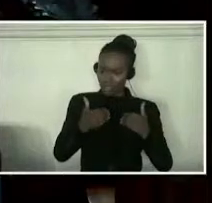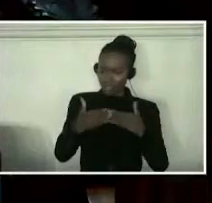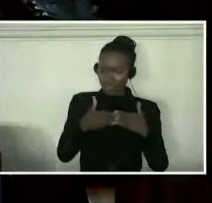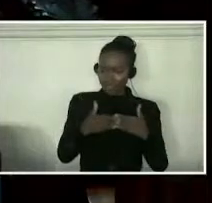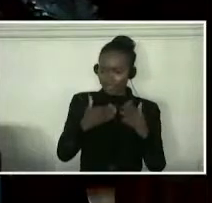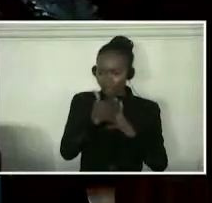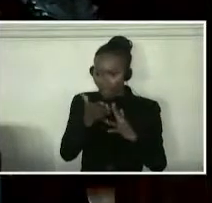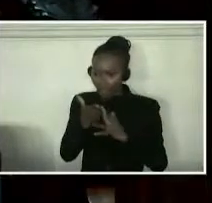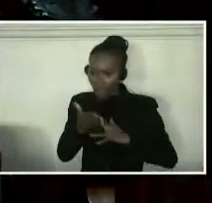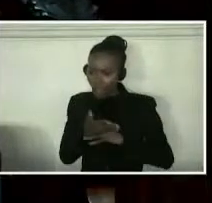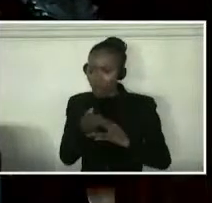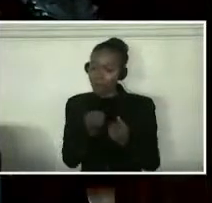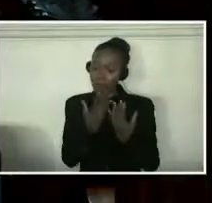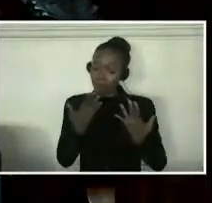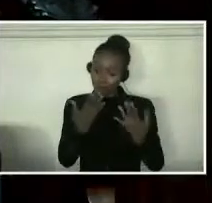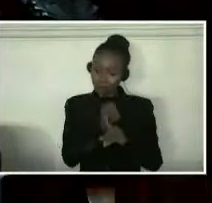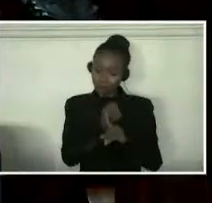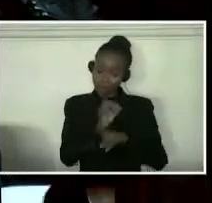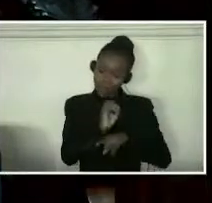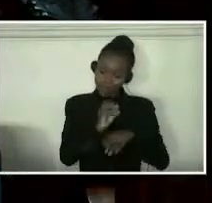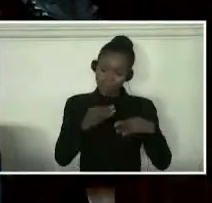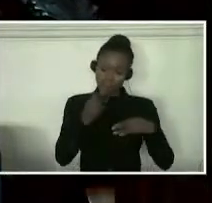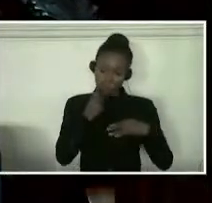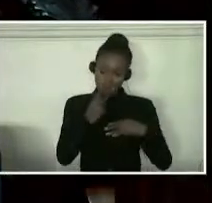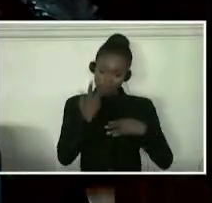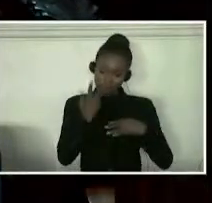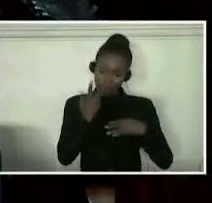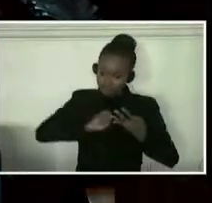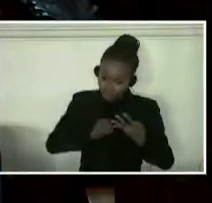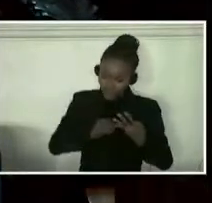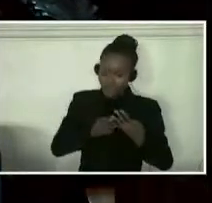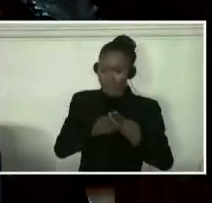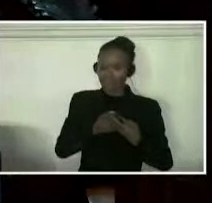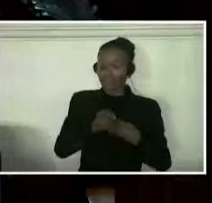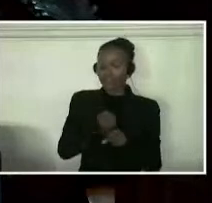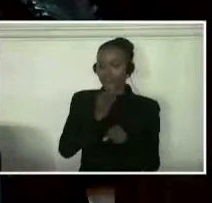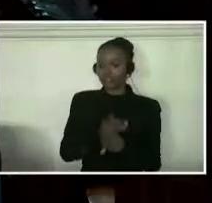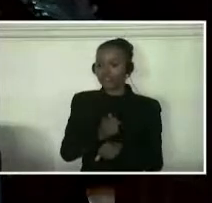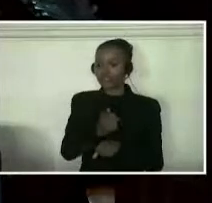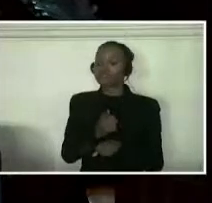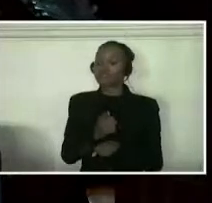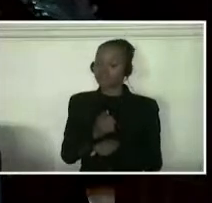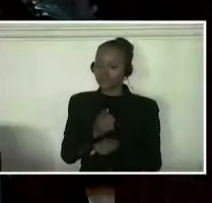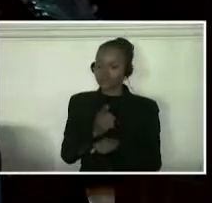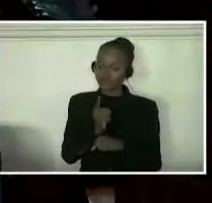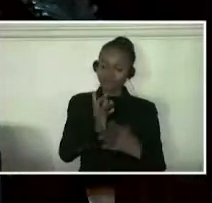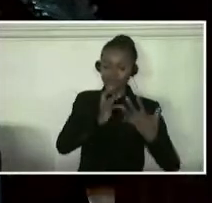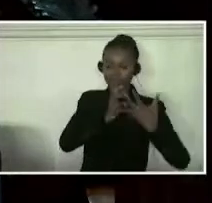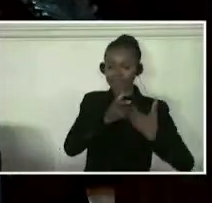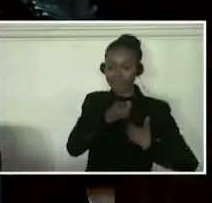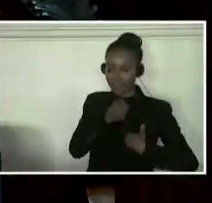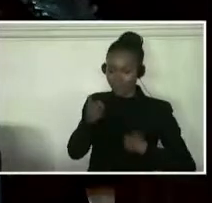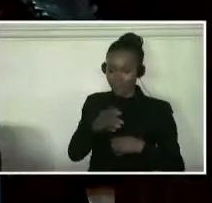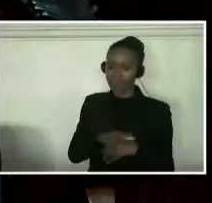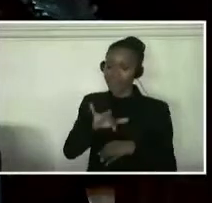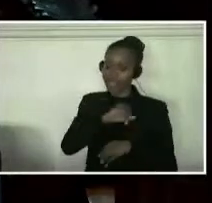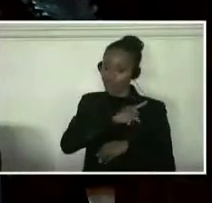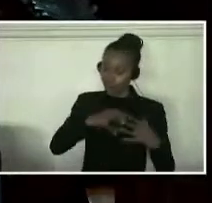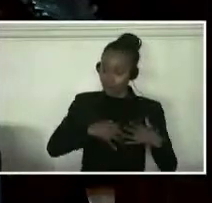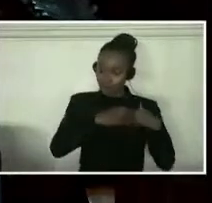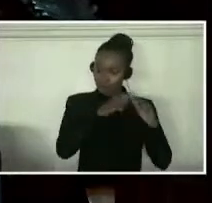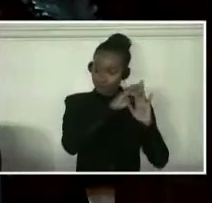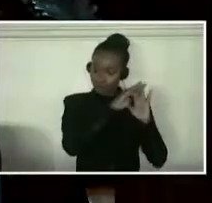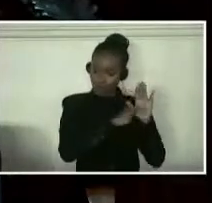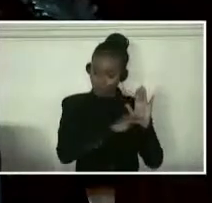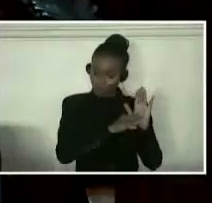task to make our health care facilities welcoming and gender affirming that is why out of our own volition we are initiating a program to ensure